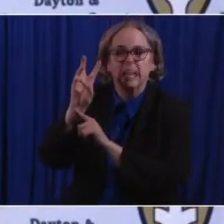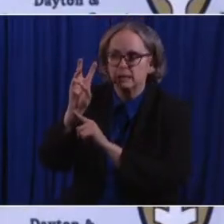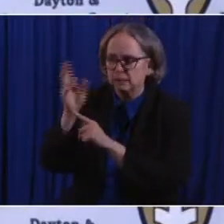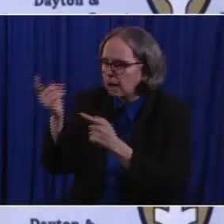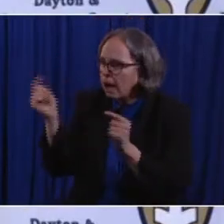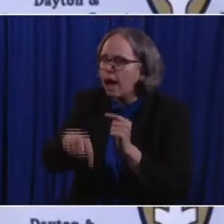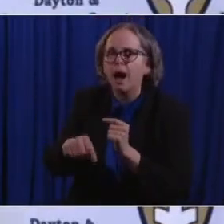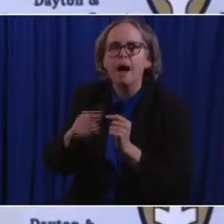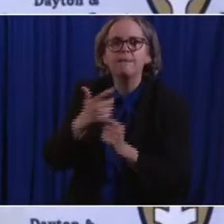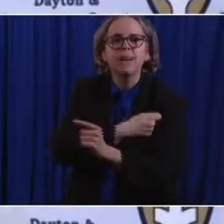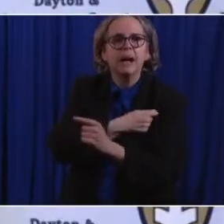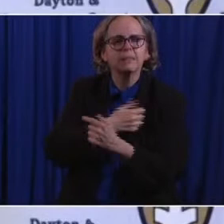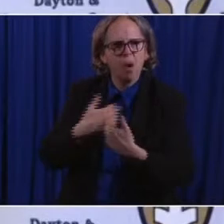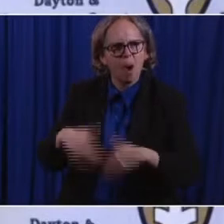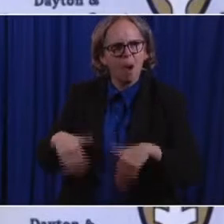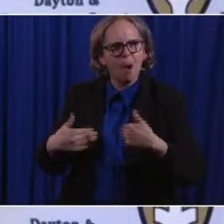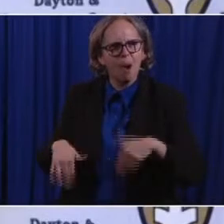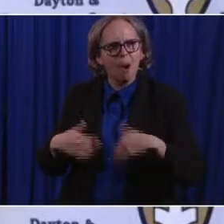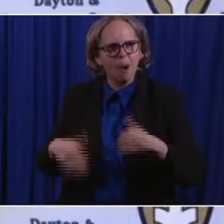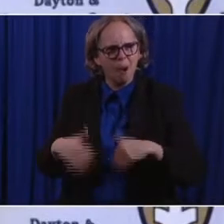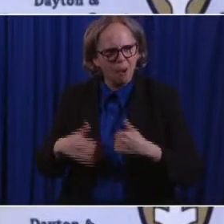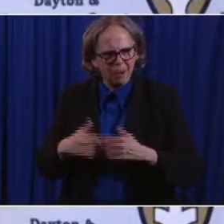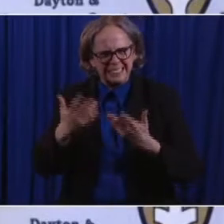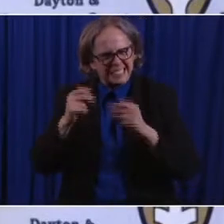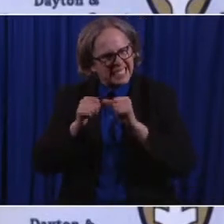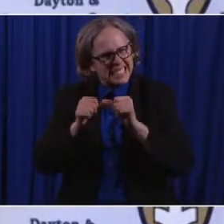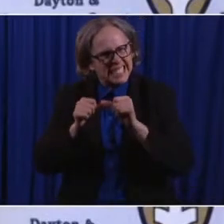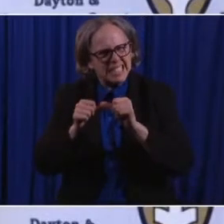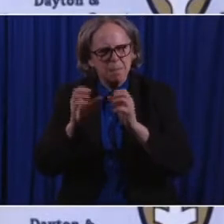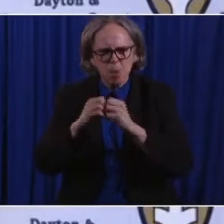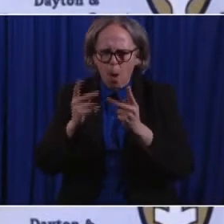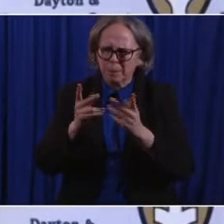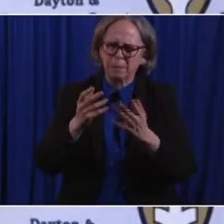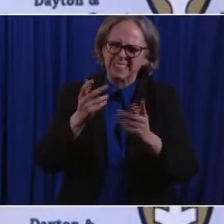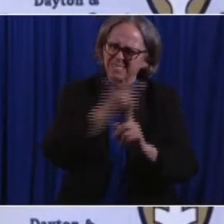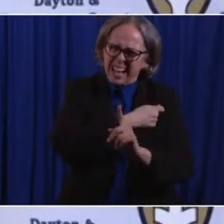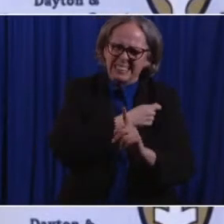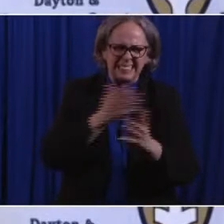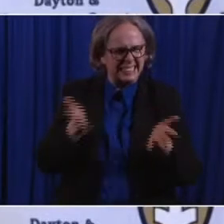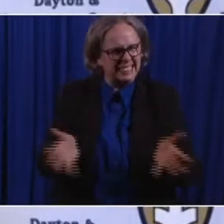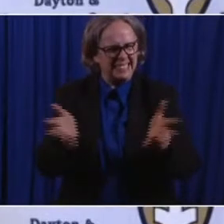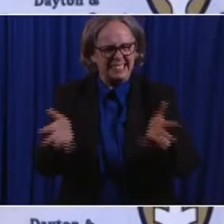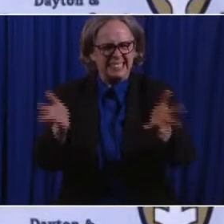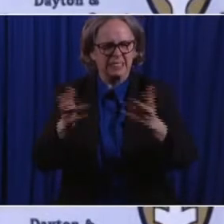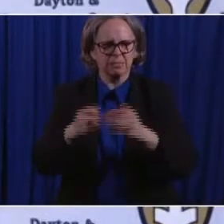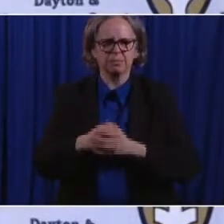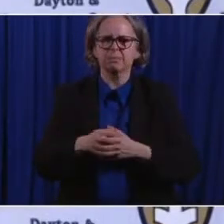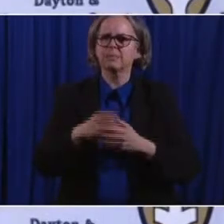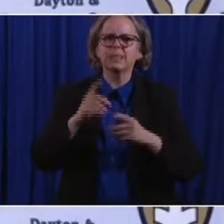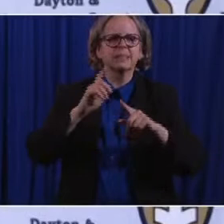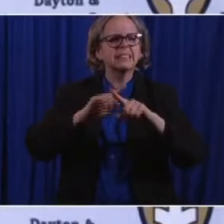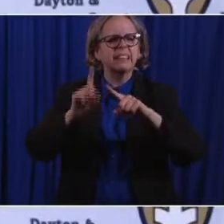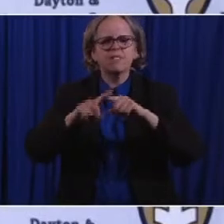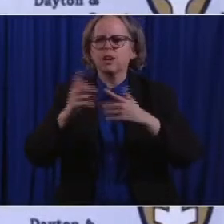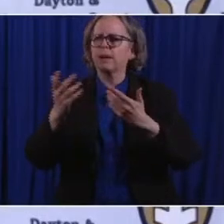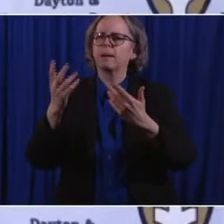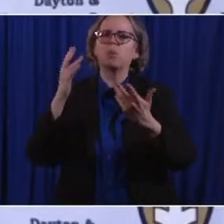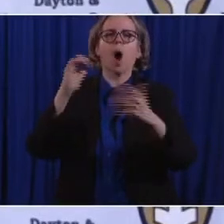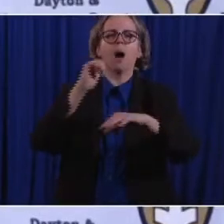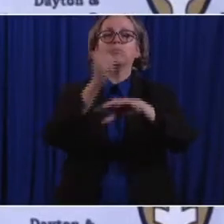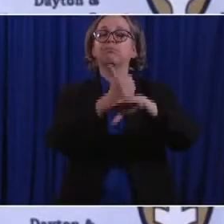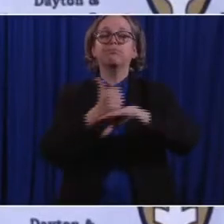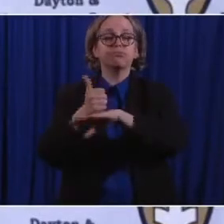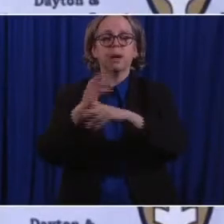up. And we just have to make it as easy as we can for people. We have to tell people the truth. We have to be candid